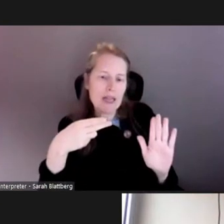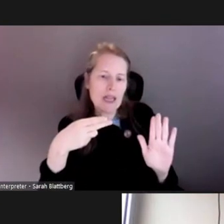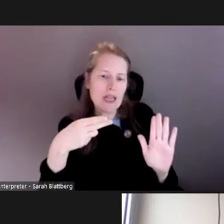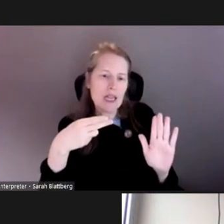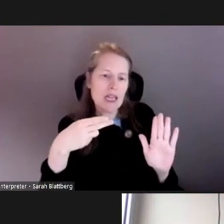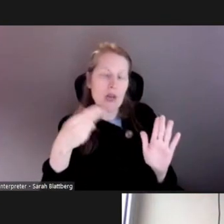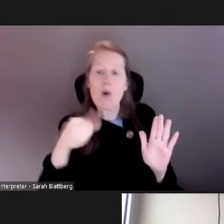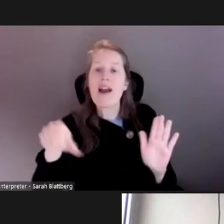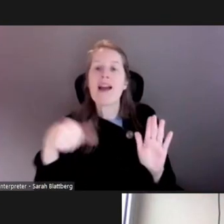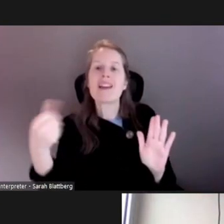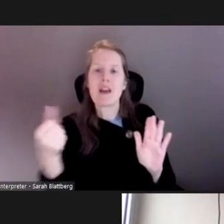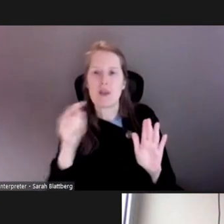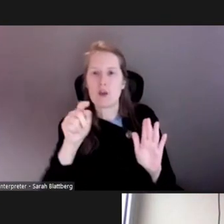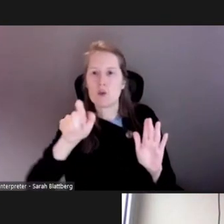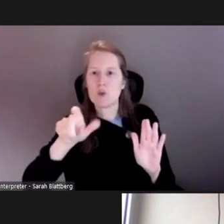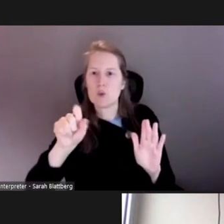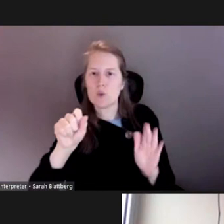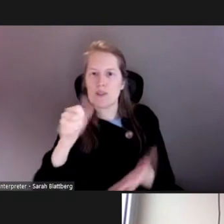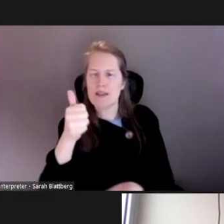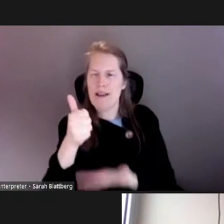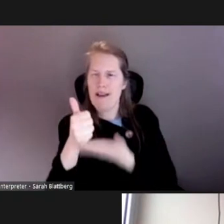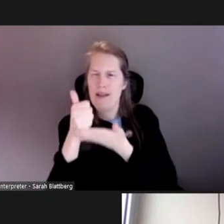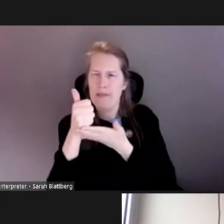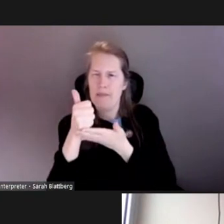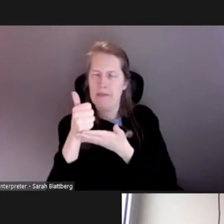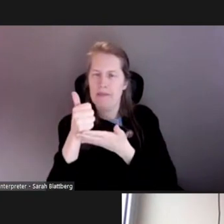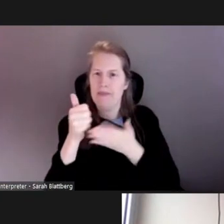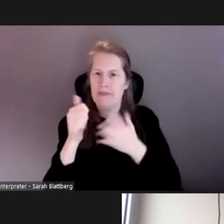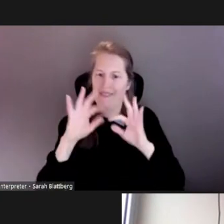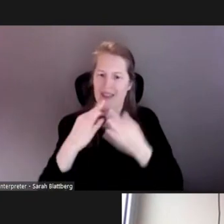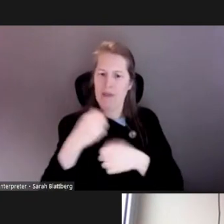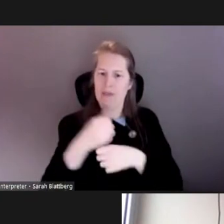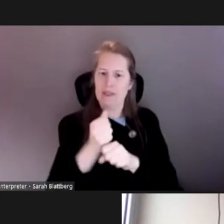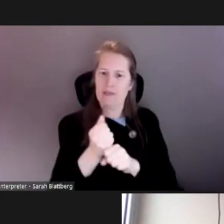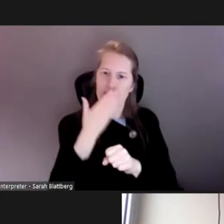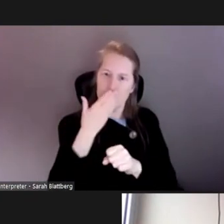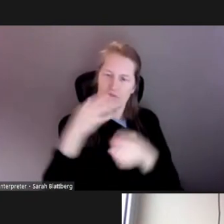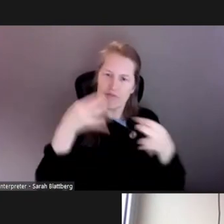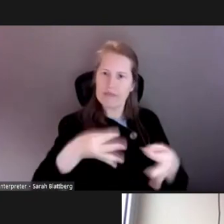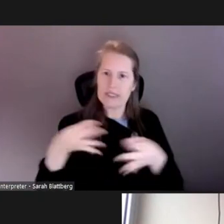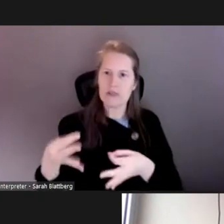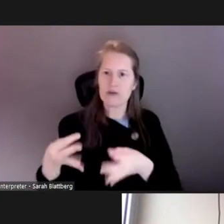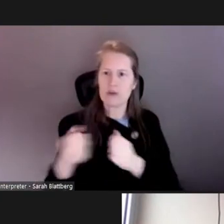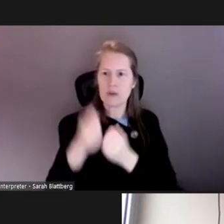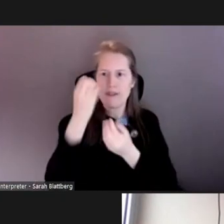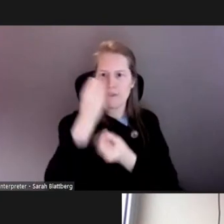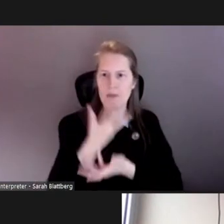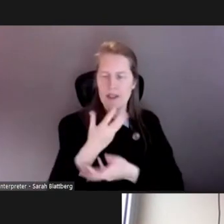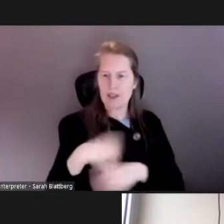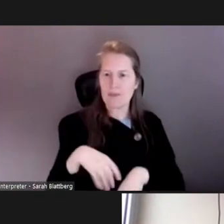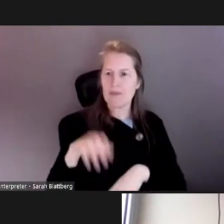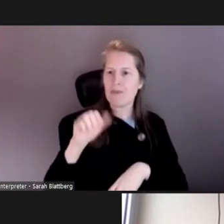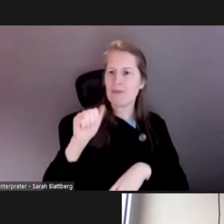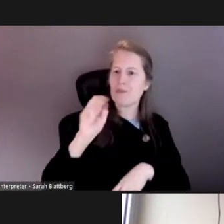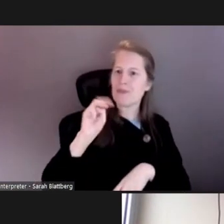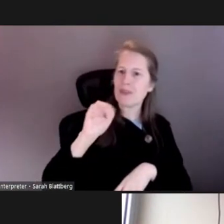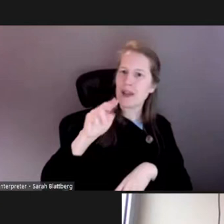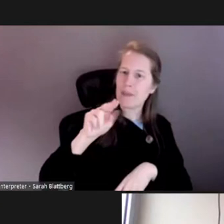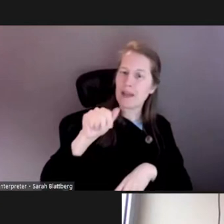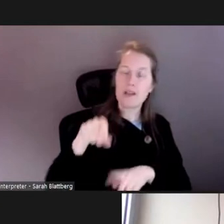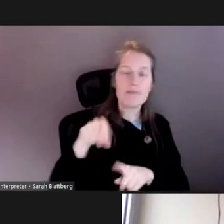or any other tools really fit into helping households make informed decisions here? This is where a label is so